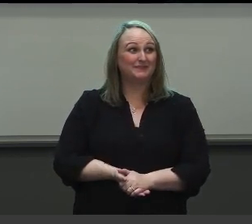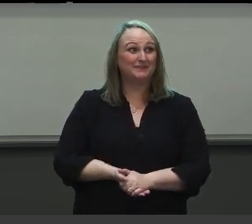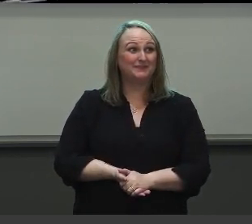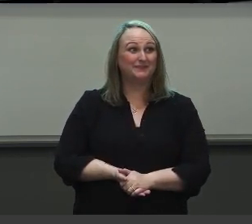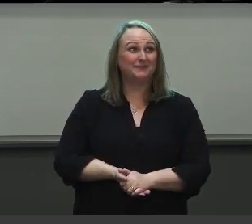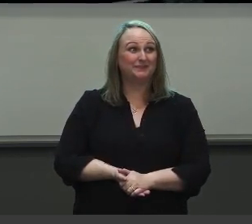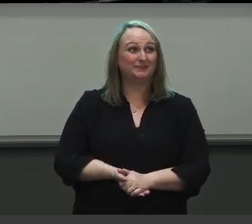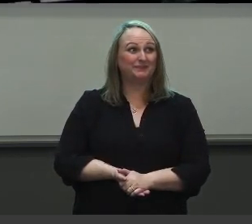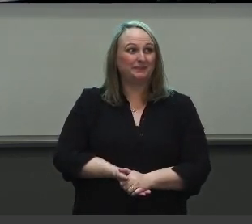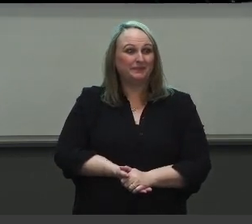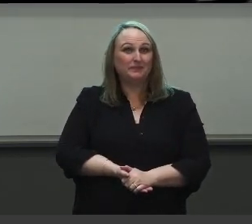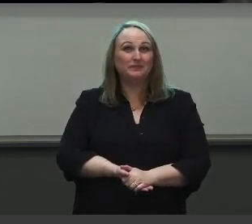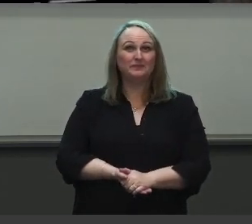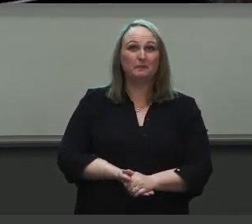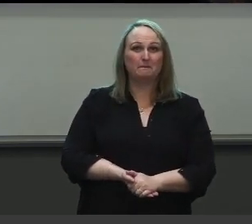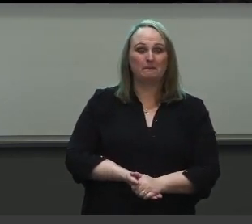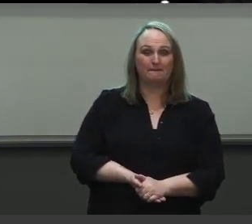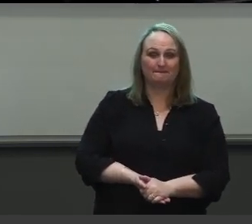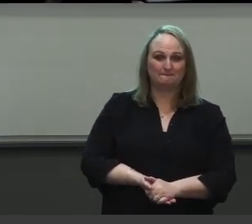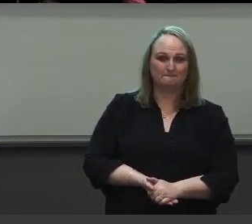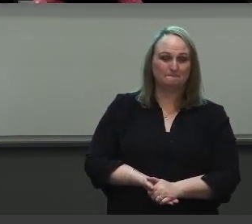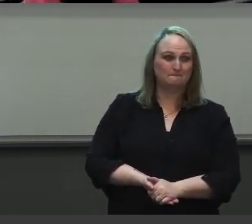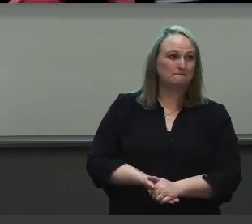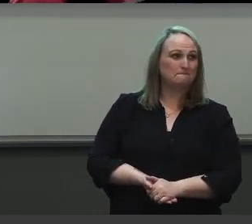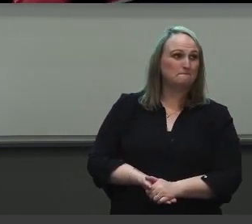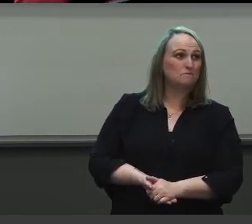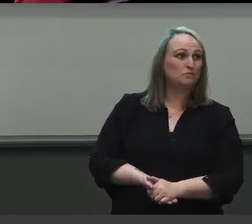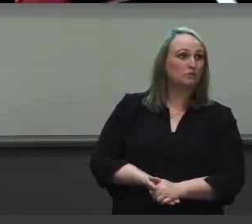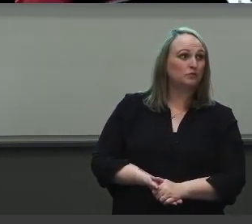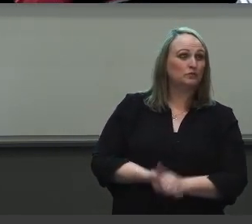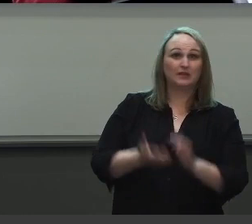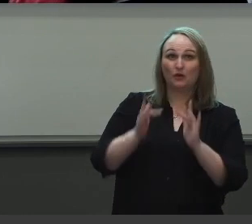One from the chat. Go for it.